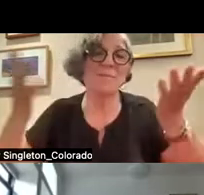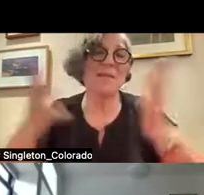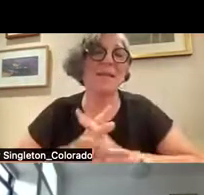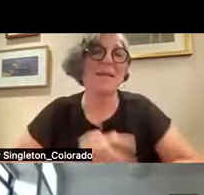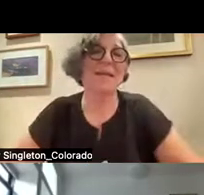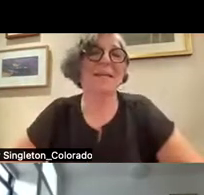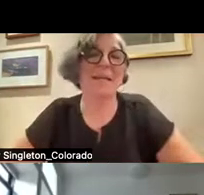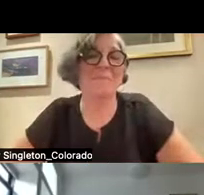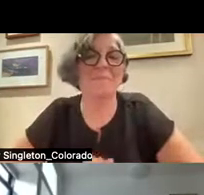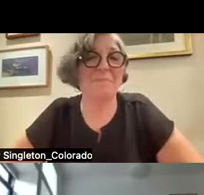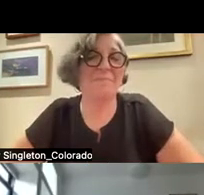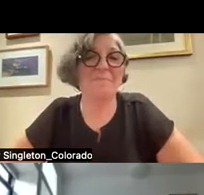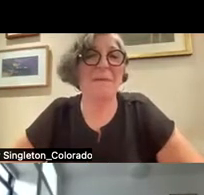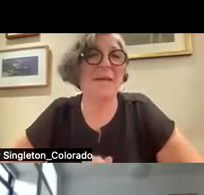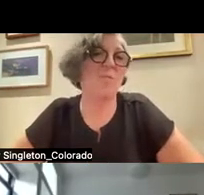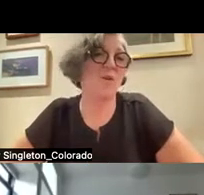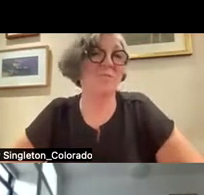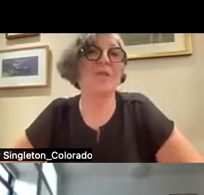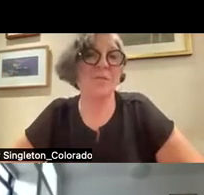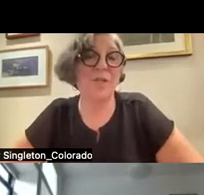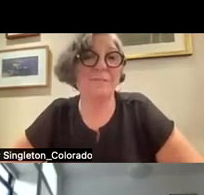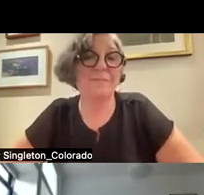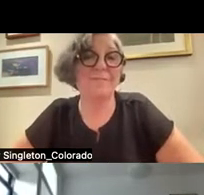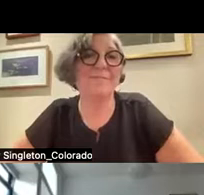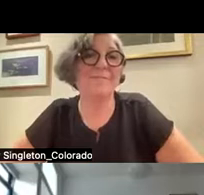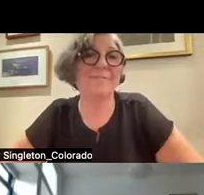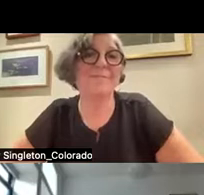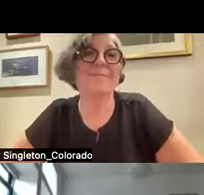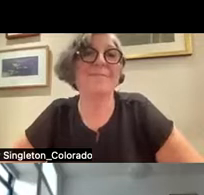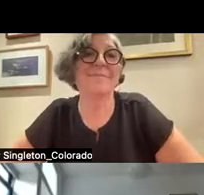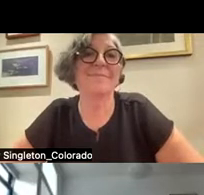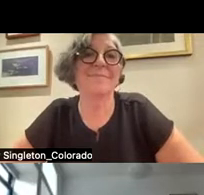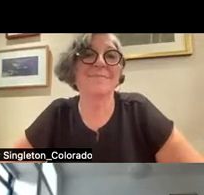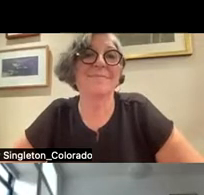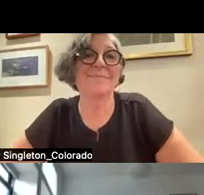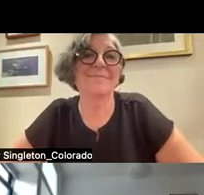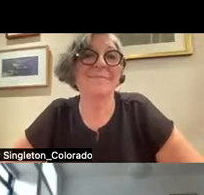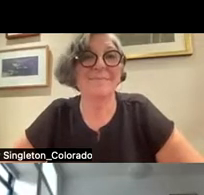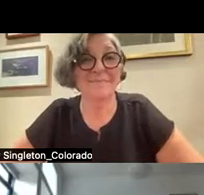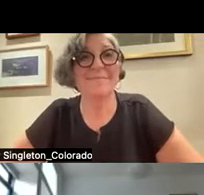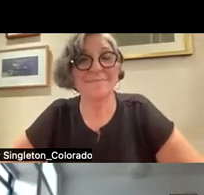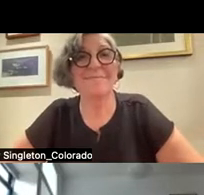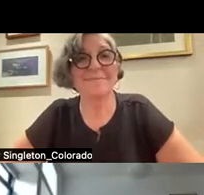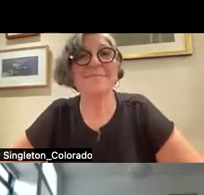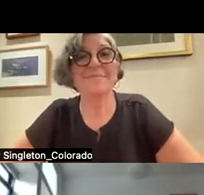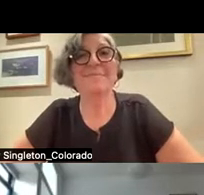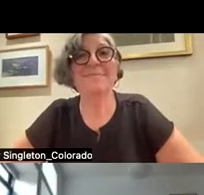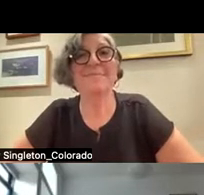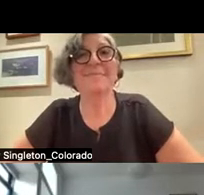also something that might make it more difficult for you. Thank you. Mhm.